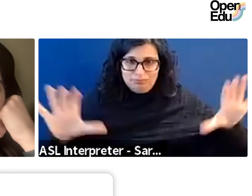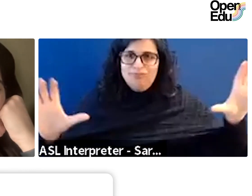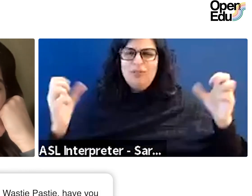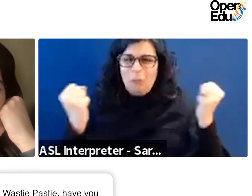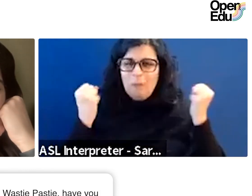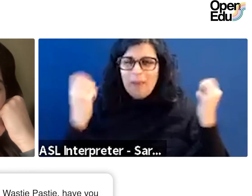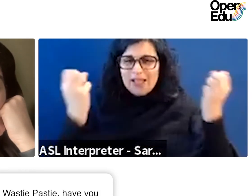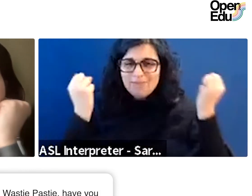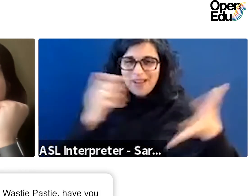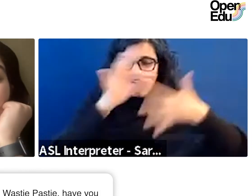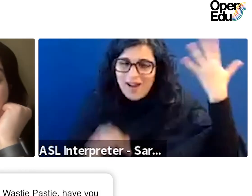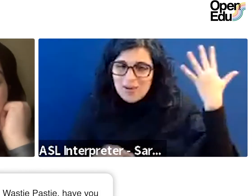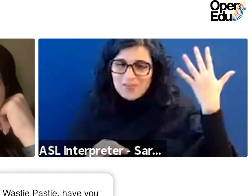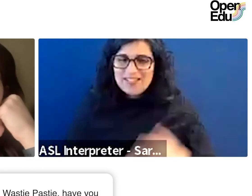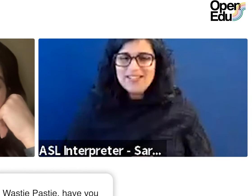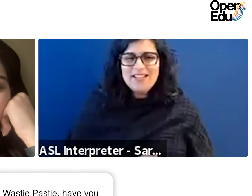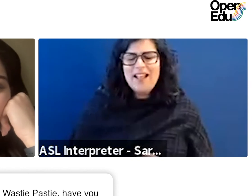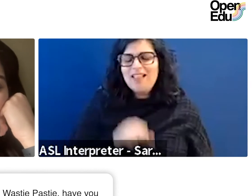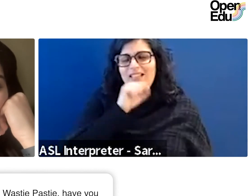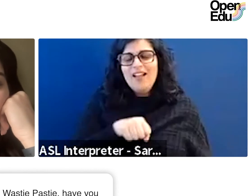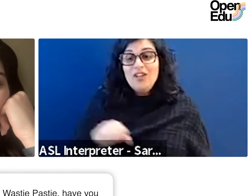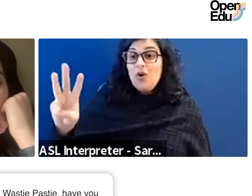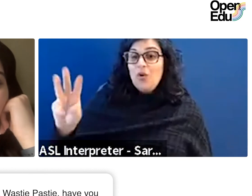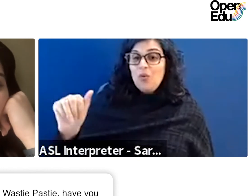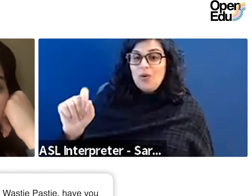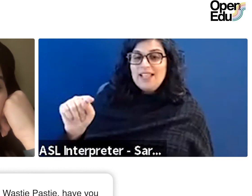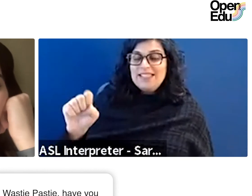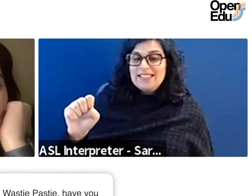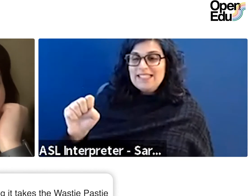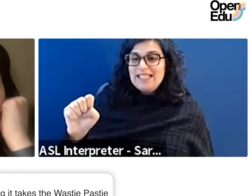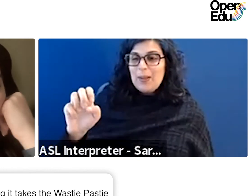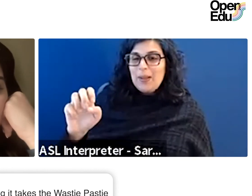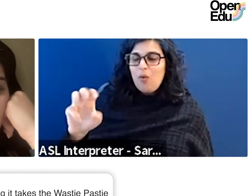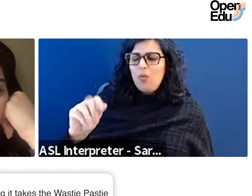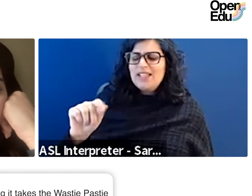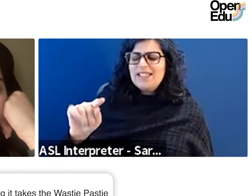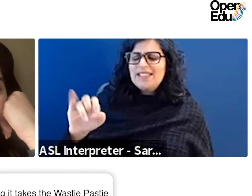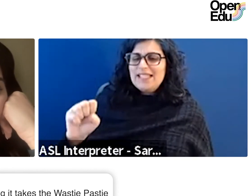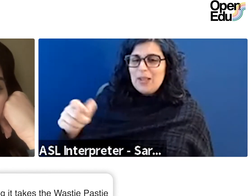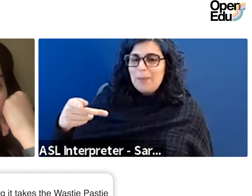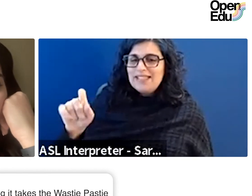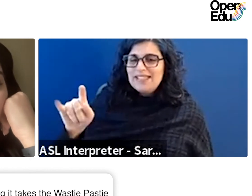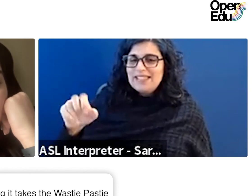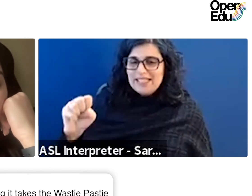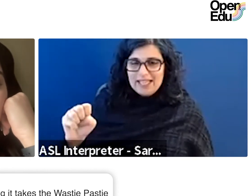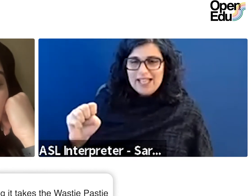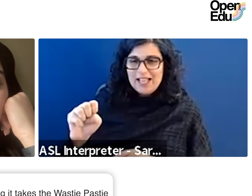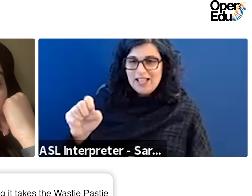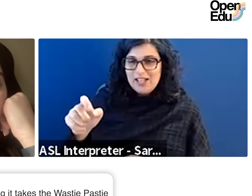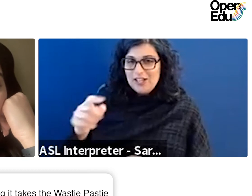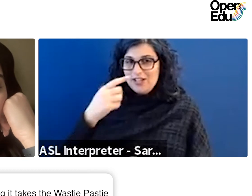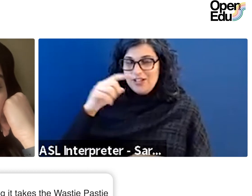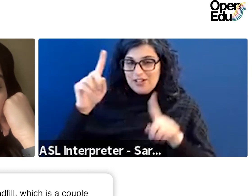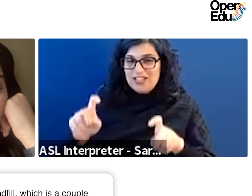much. For a wasty pasty, have you had the opportunity to test how long it takes the wasty pasties